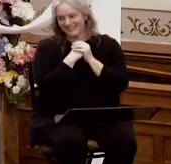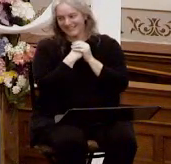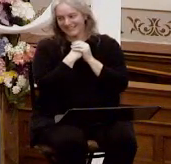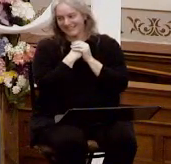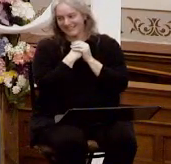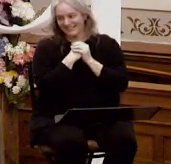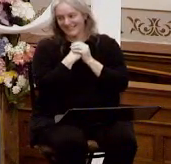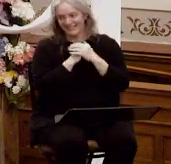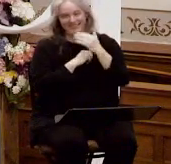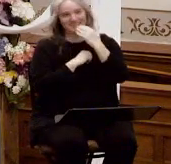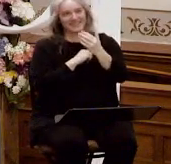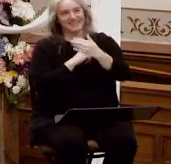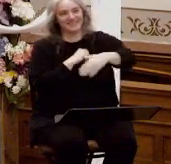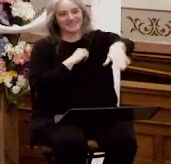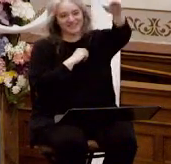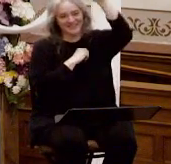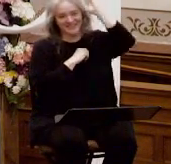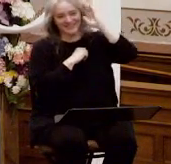Thank you, God.